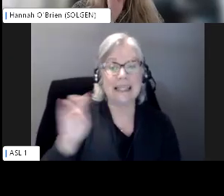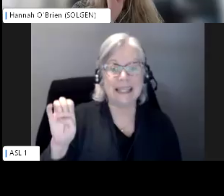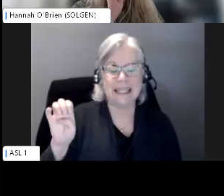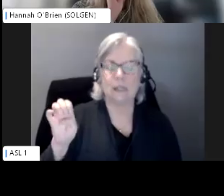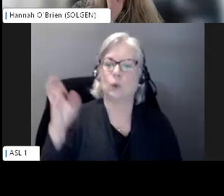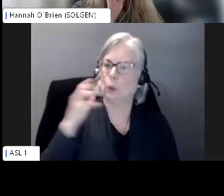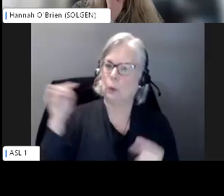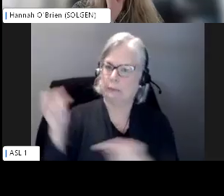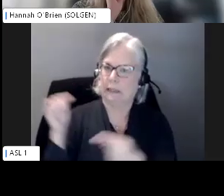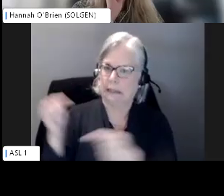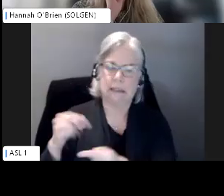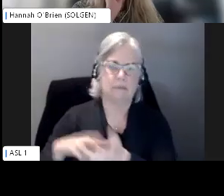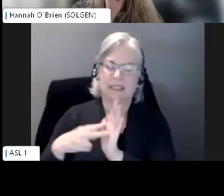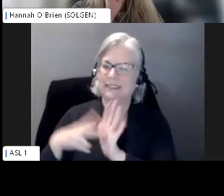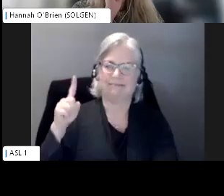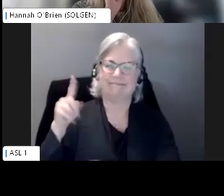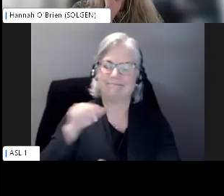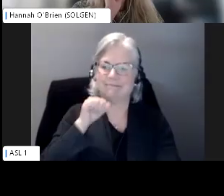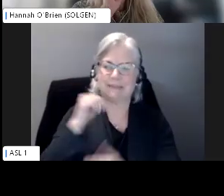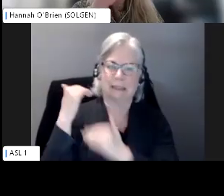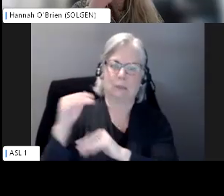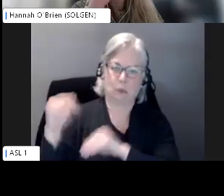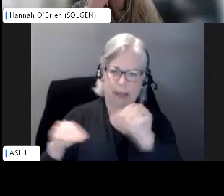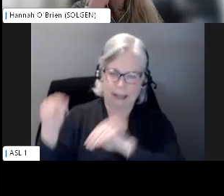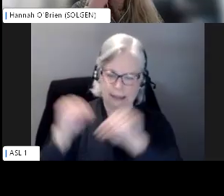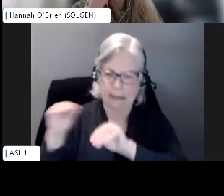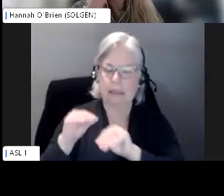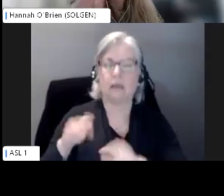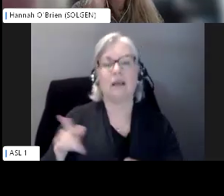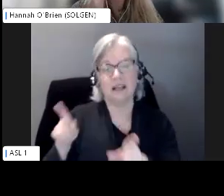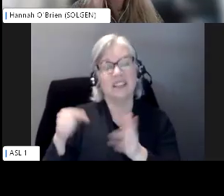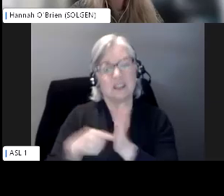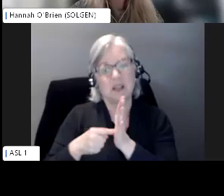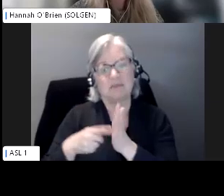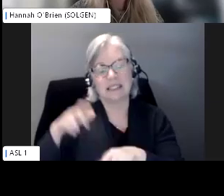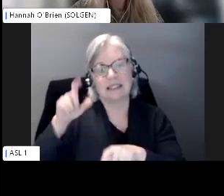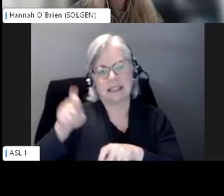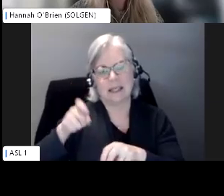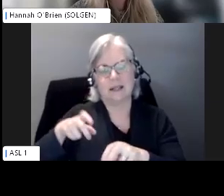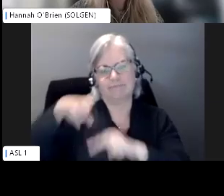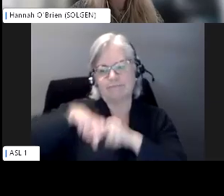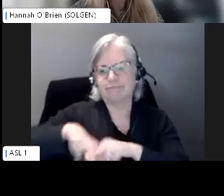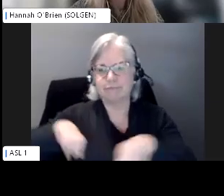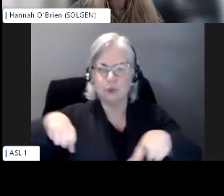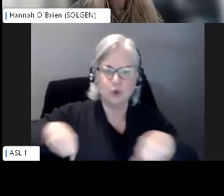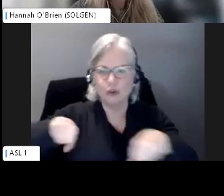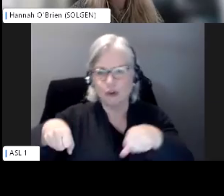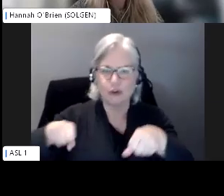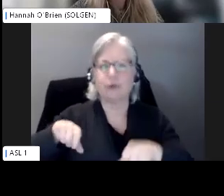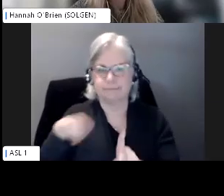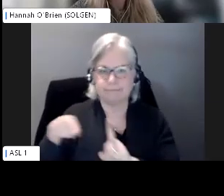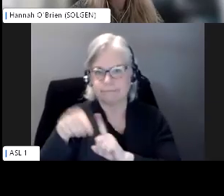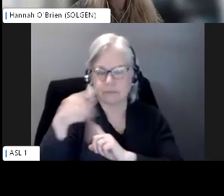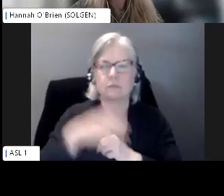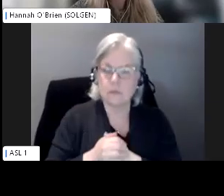his mobility and at times required him to use a motorized scooter. Mr. Ryan had been admitted